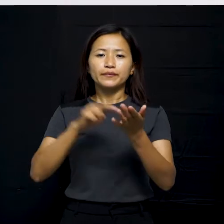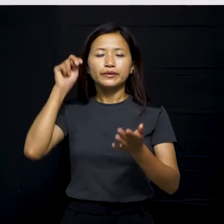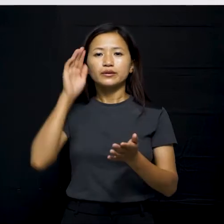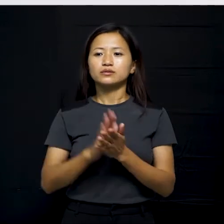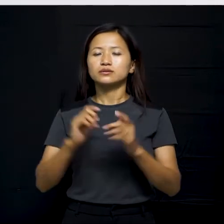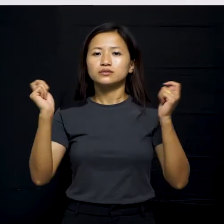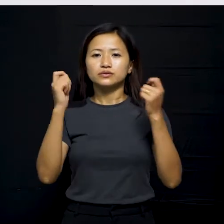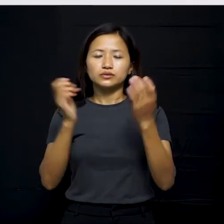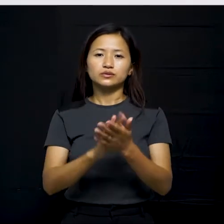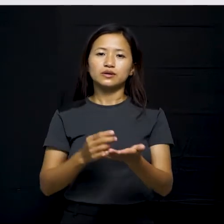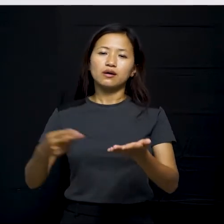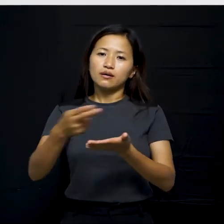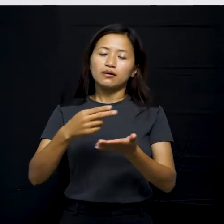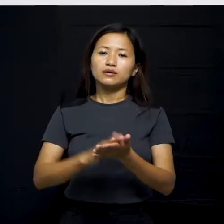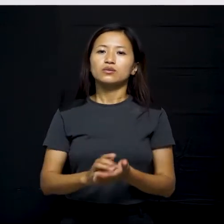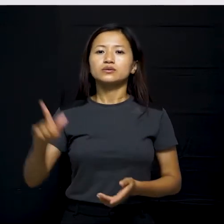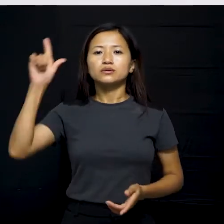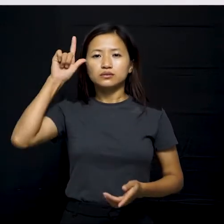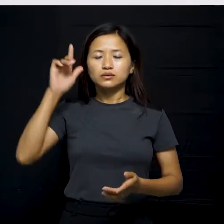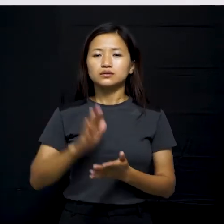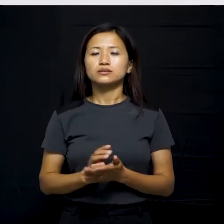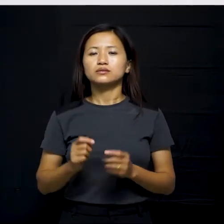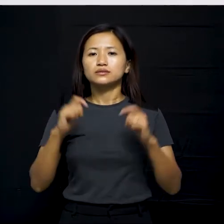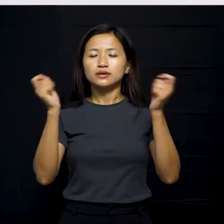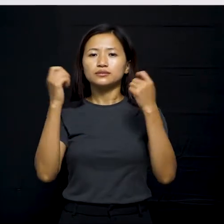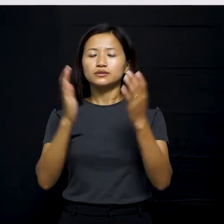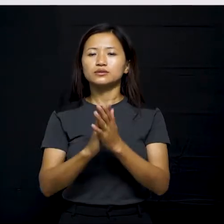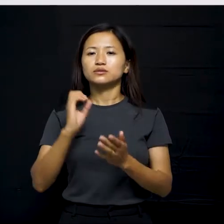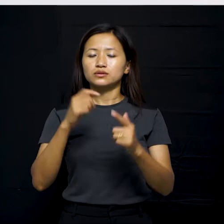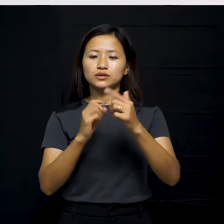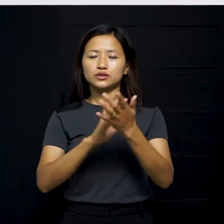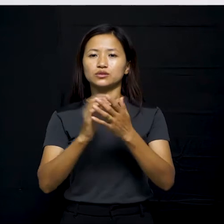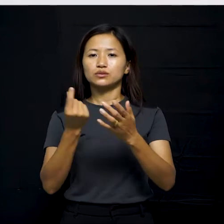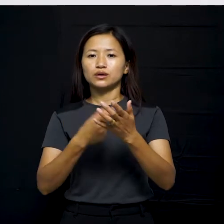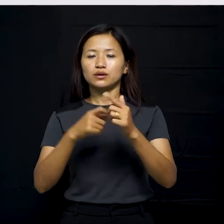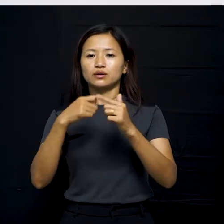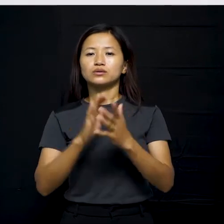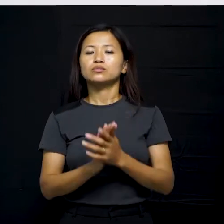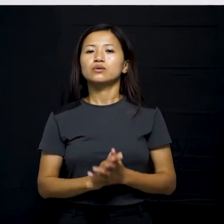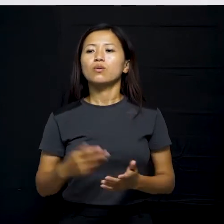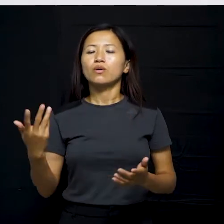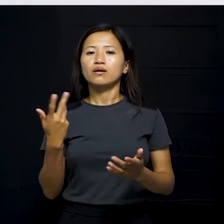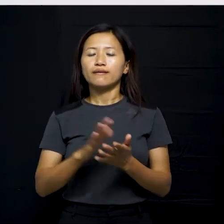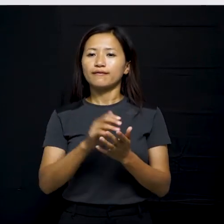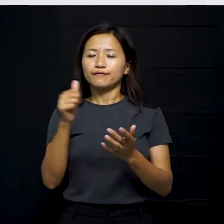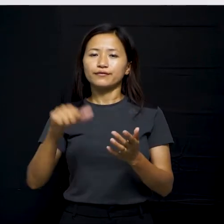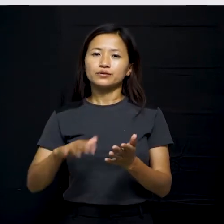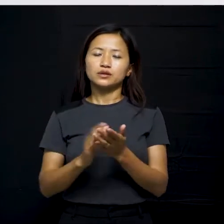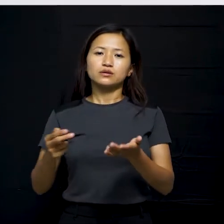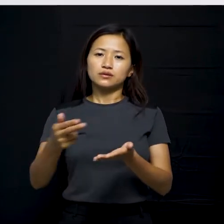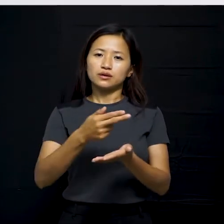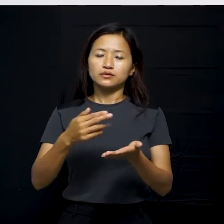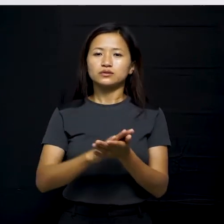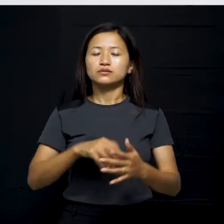the harvest. Whereas the Lothas, they celebrate this Toku Imong, where after the harvest is done, when they are ready